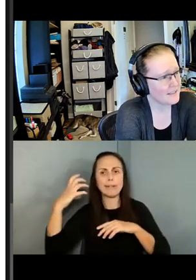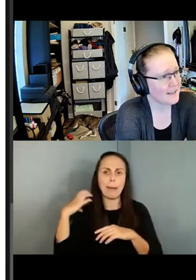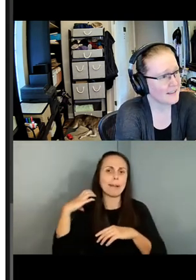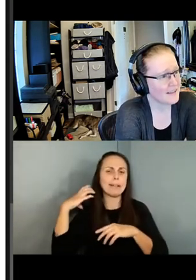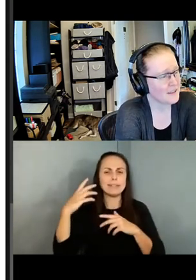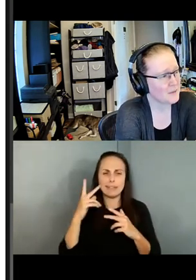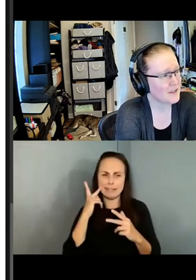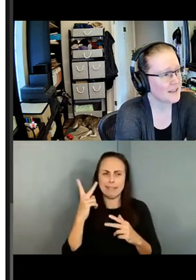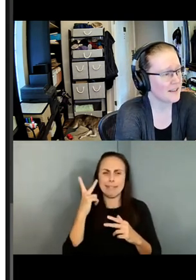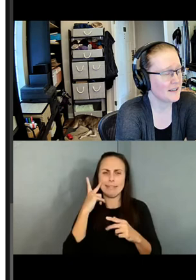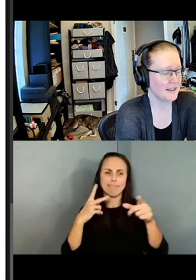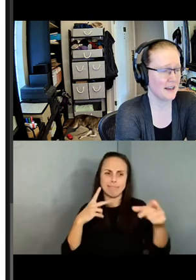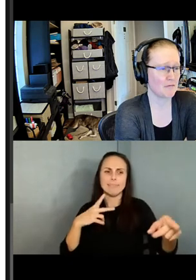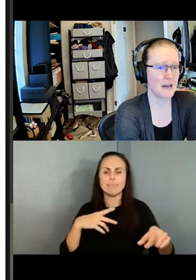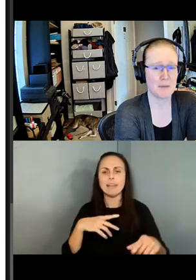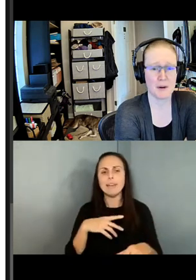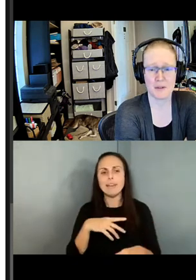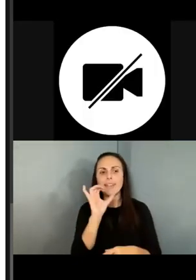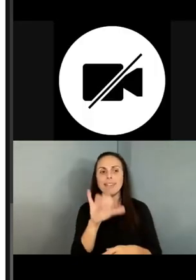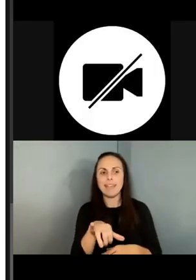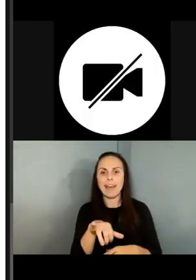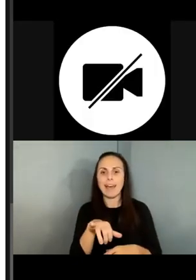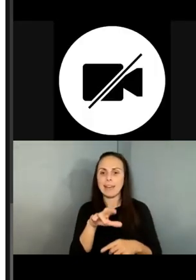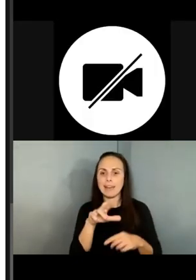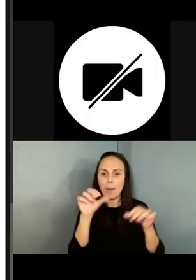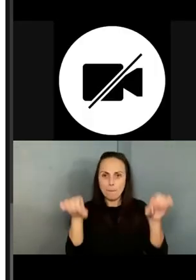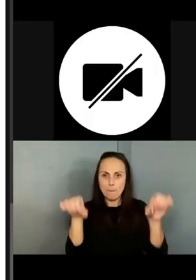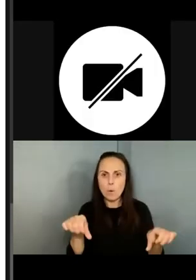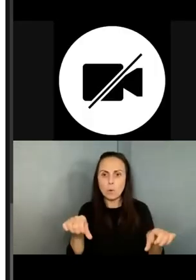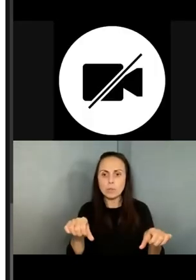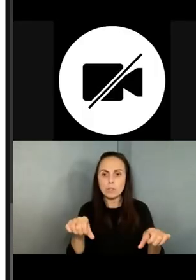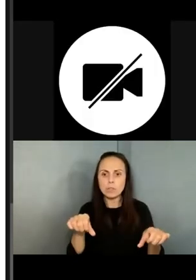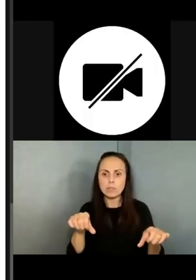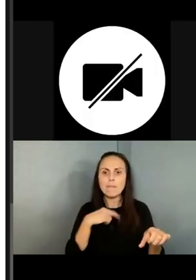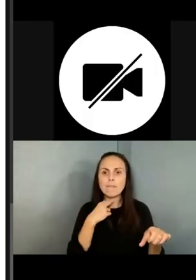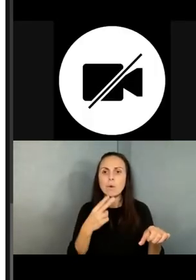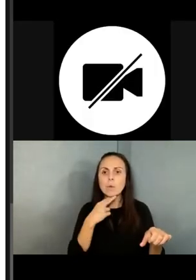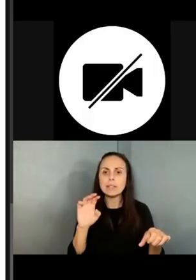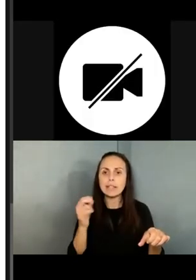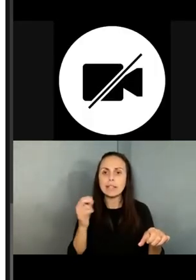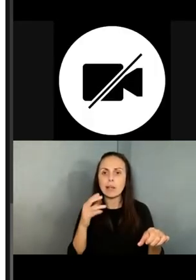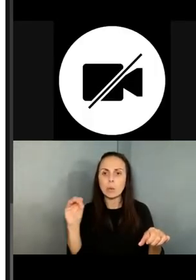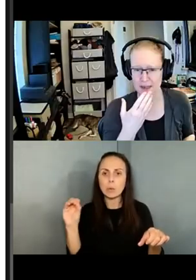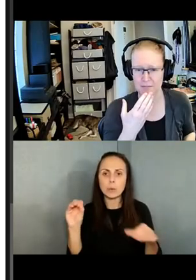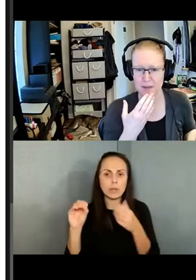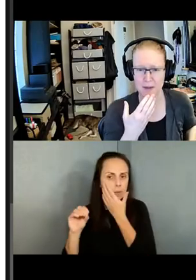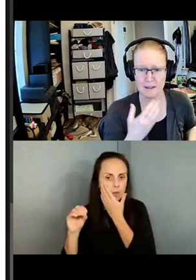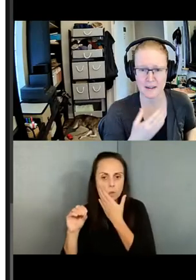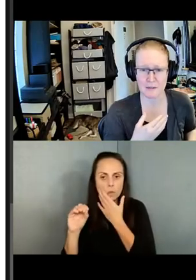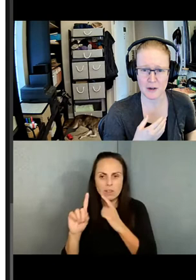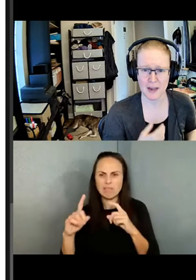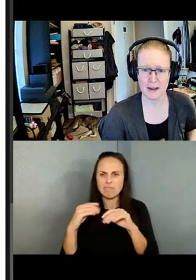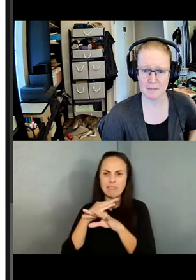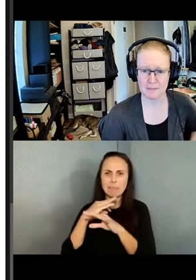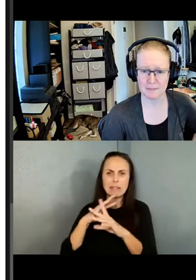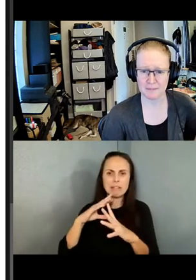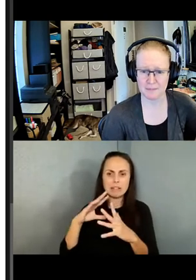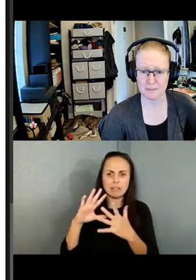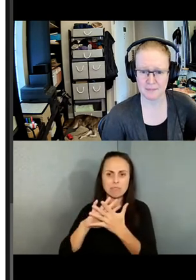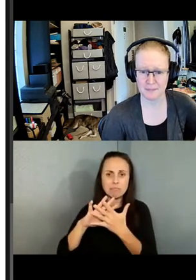see. And this was a repost. Oh, sorry. So I'm getting some feedback. Are we